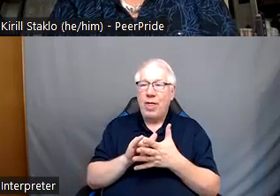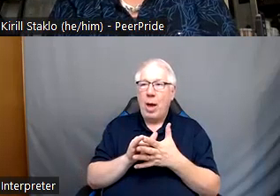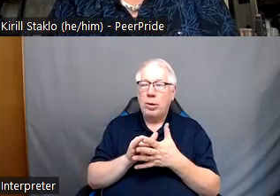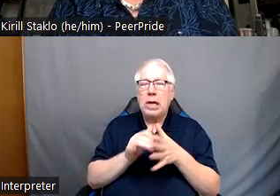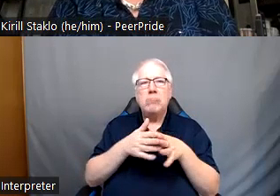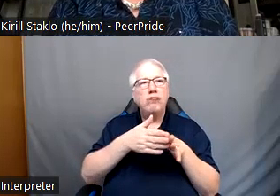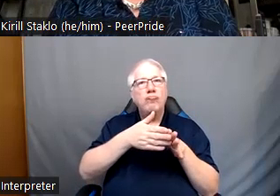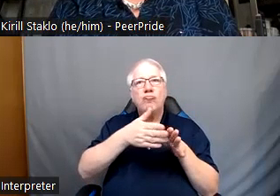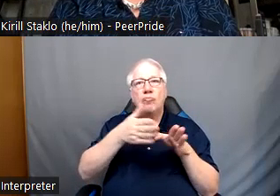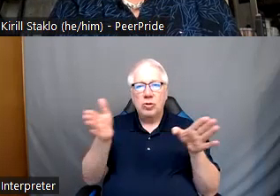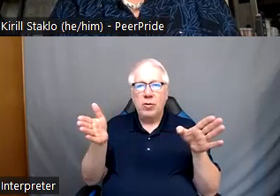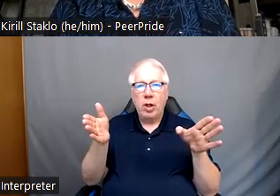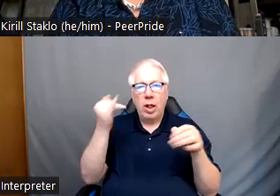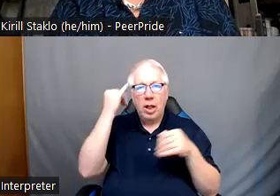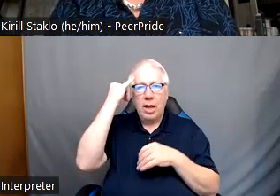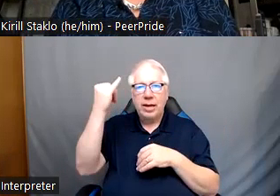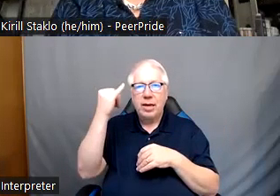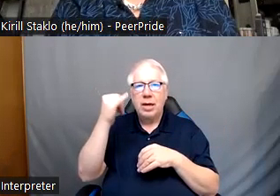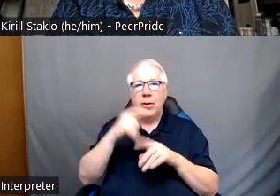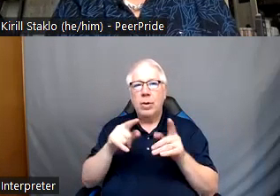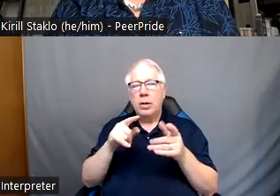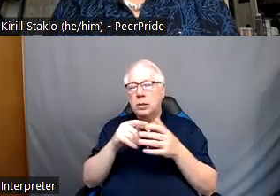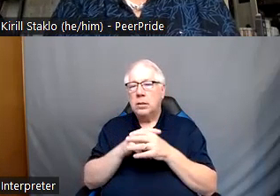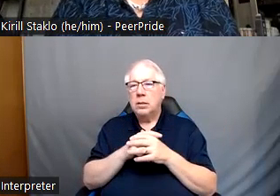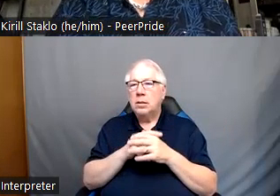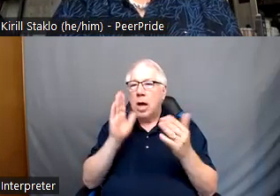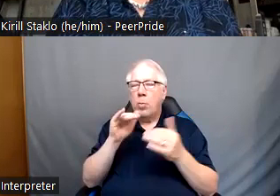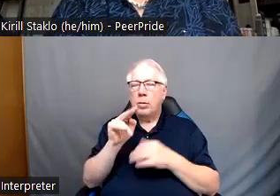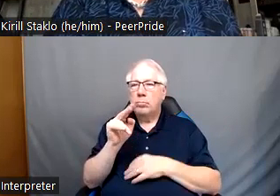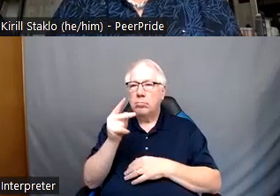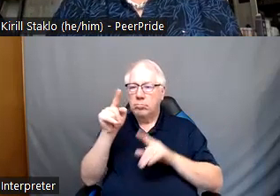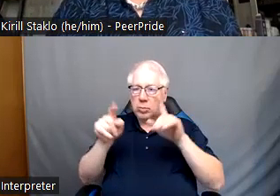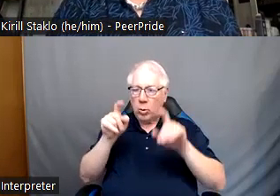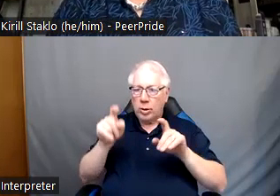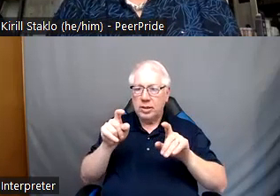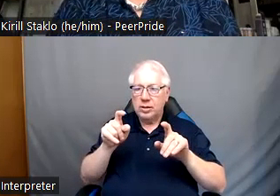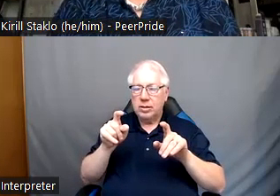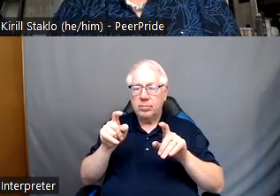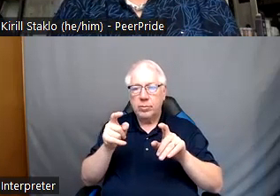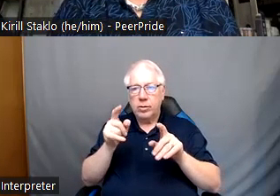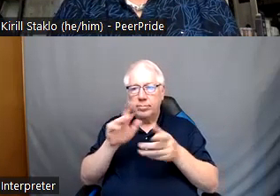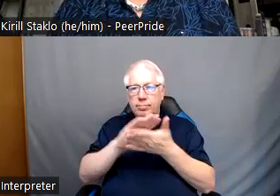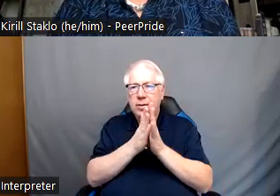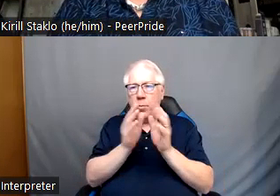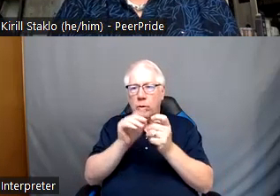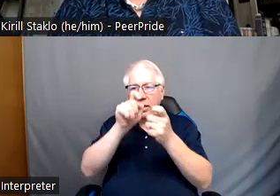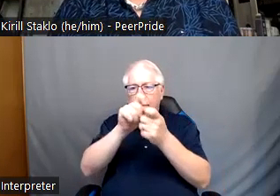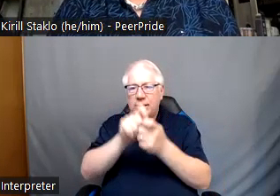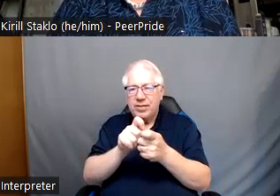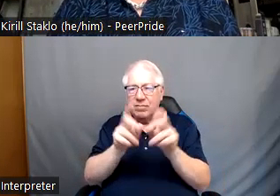general, idea, but I hope that a couple of these questions might get some more specific